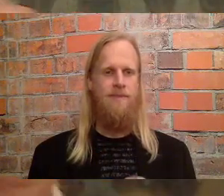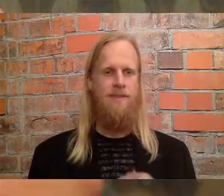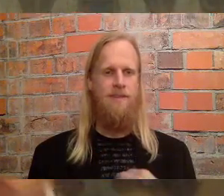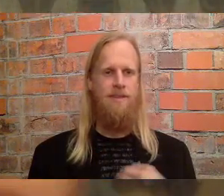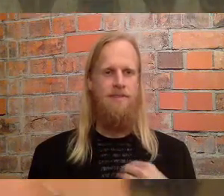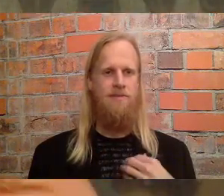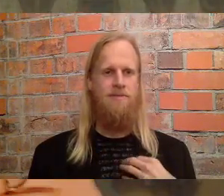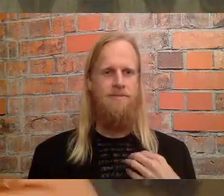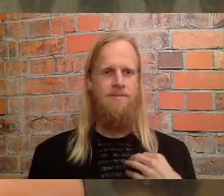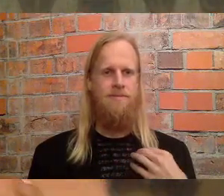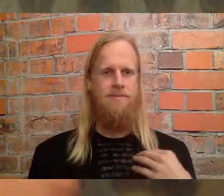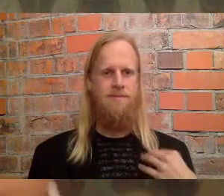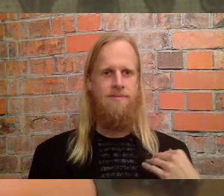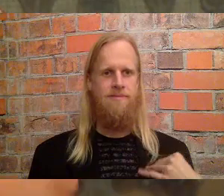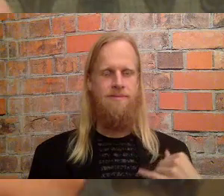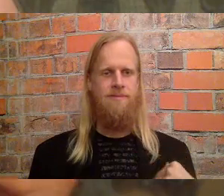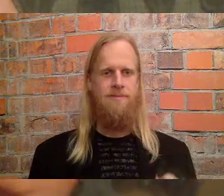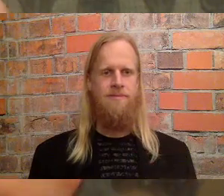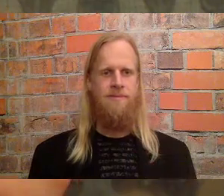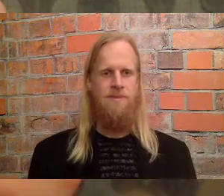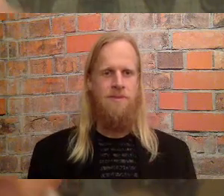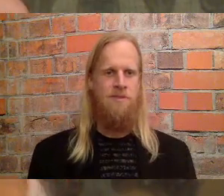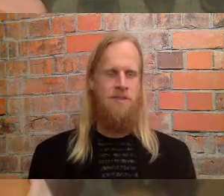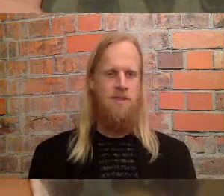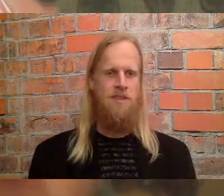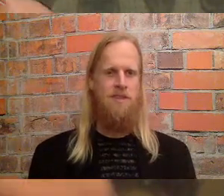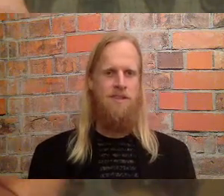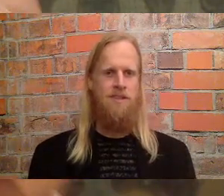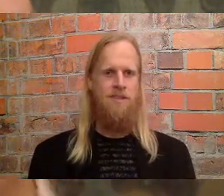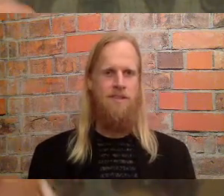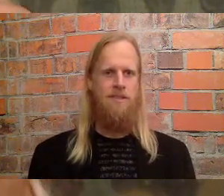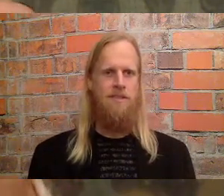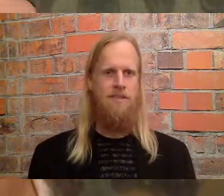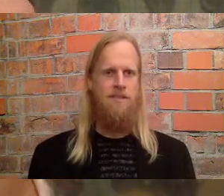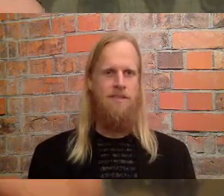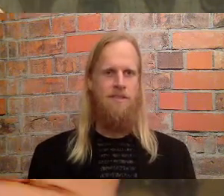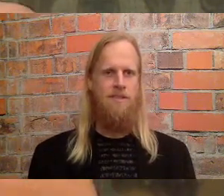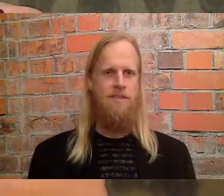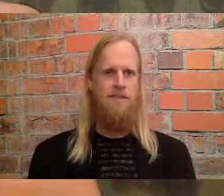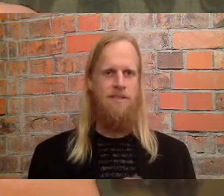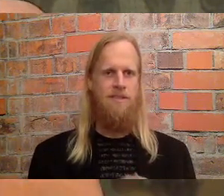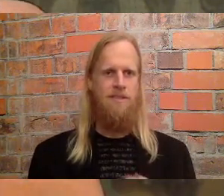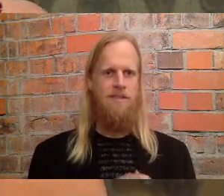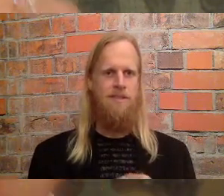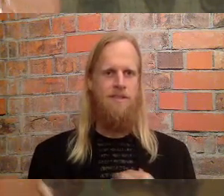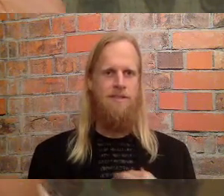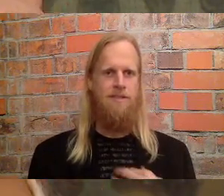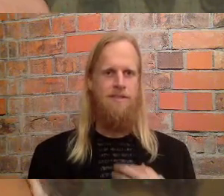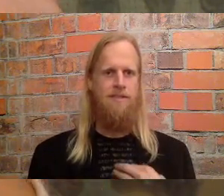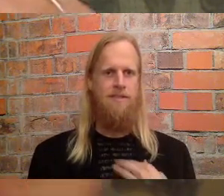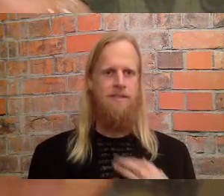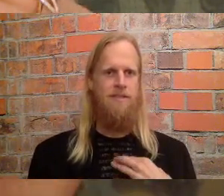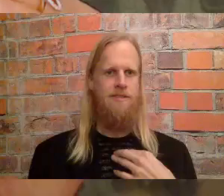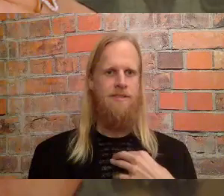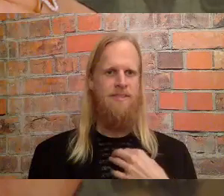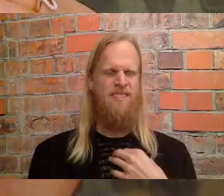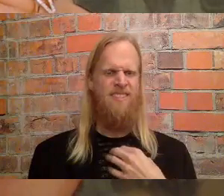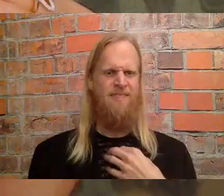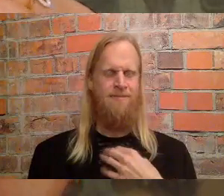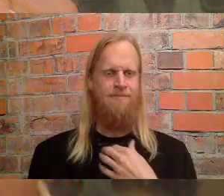If I die tomorrow, I'm going to say, you know what? I did what I said I'm going to do, and that feels